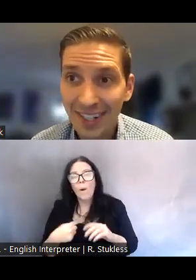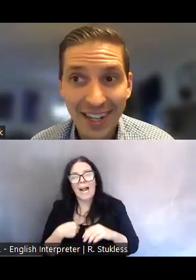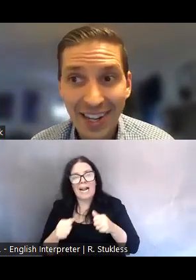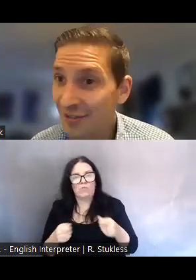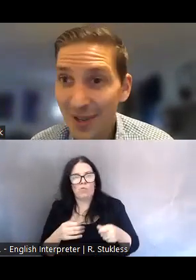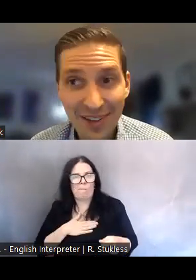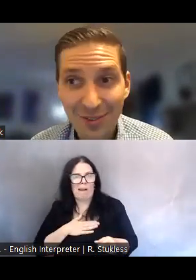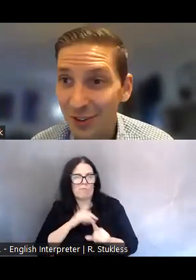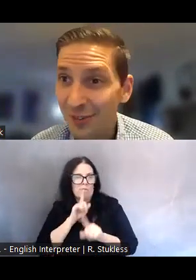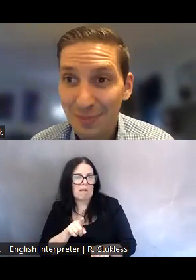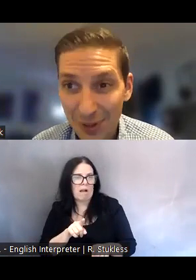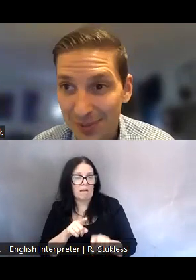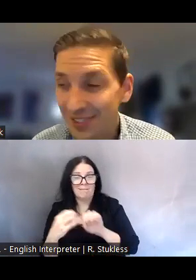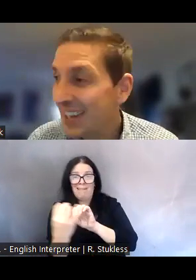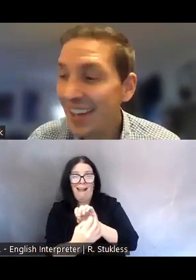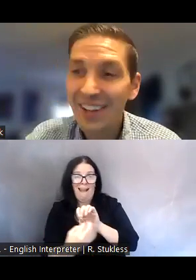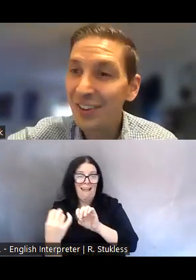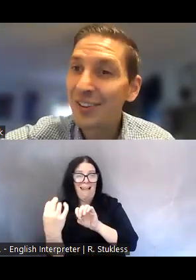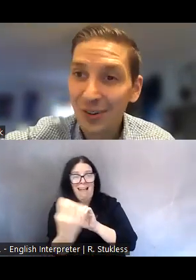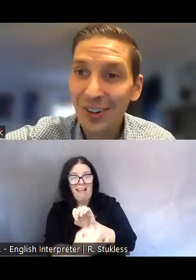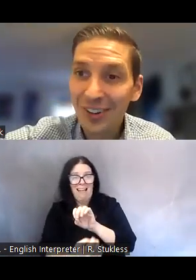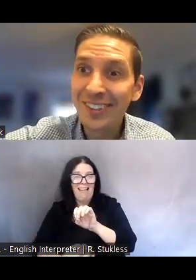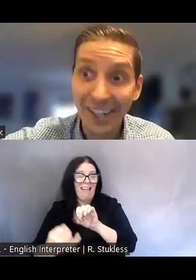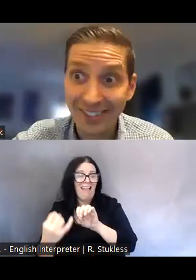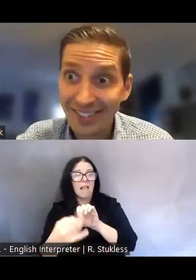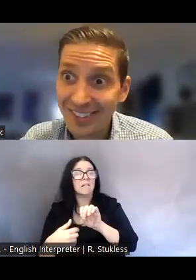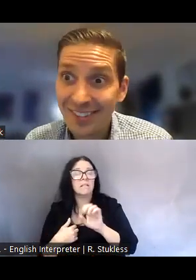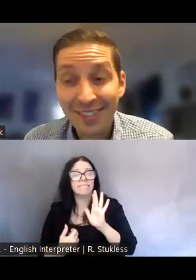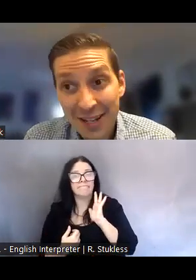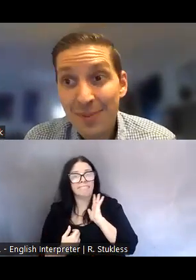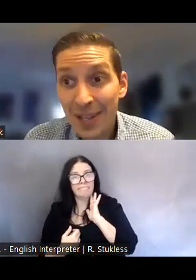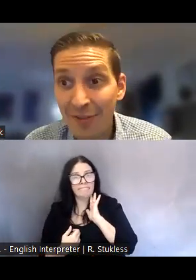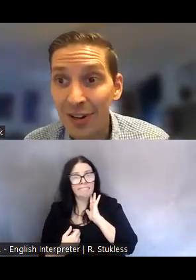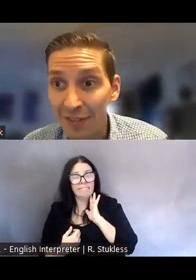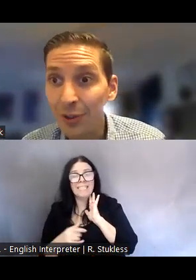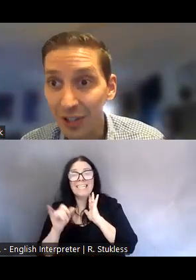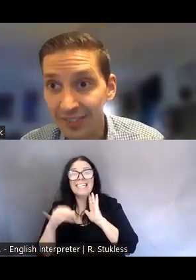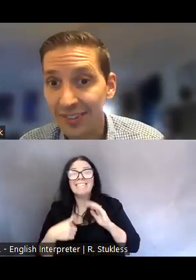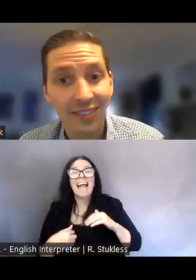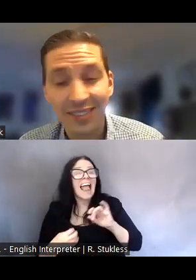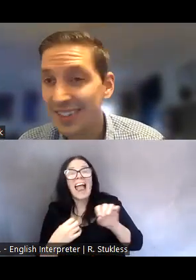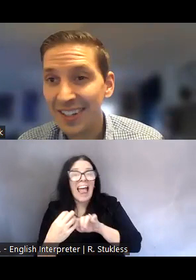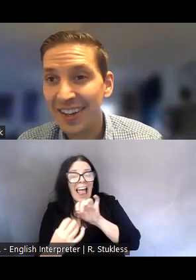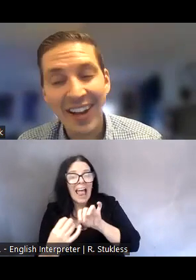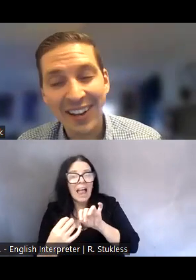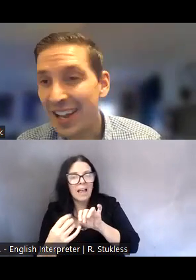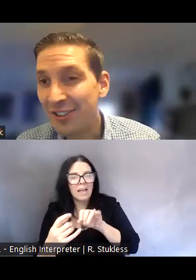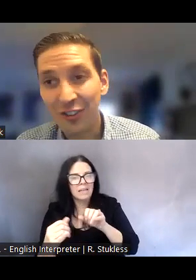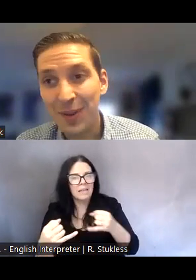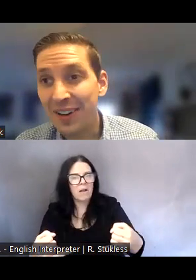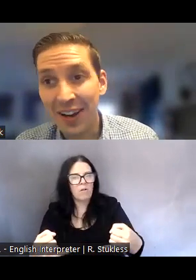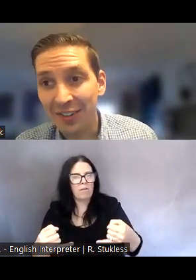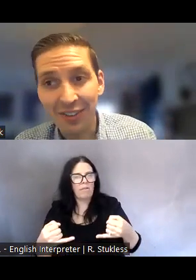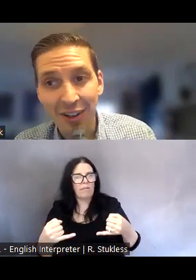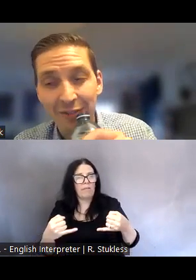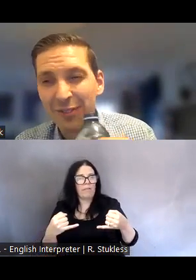Remember, every behavior serves a purpose until it no longer does. Then the behavior inevitably changes. And again, just